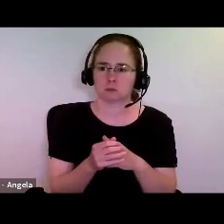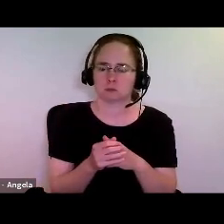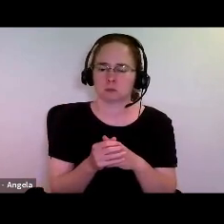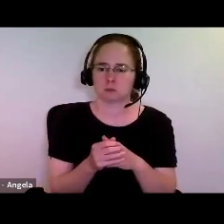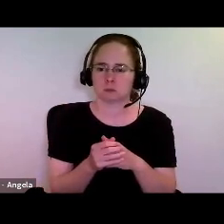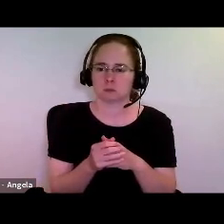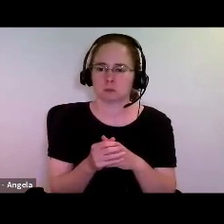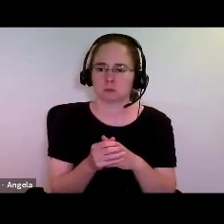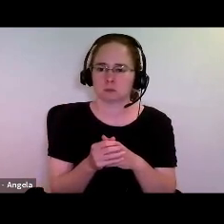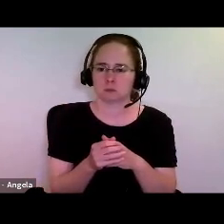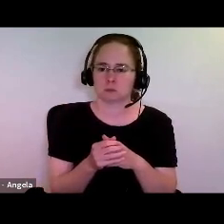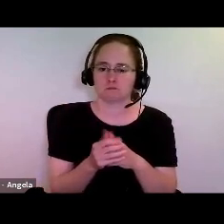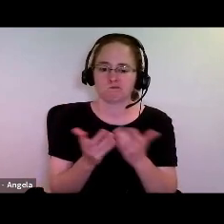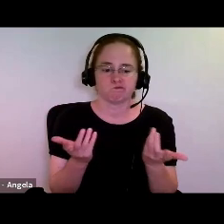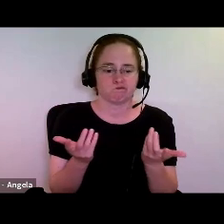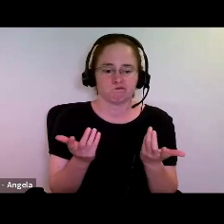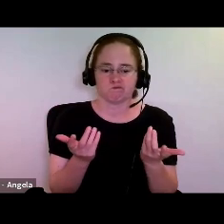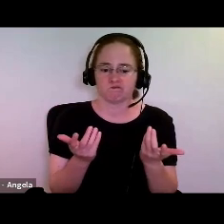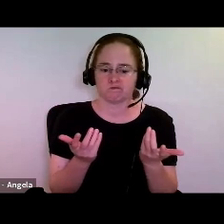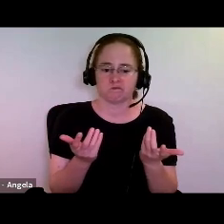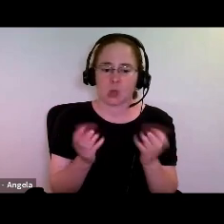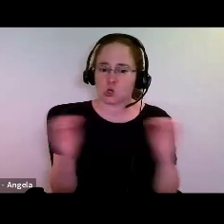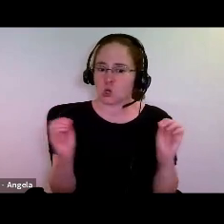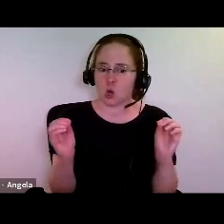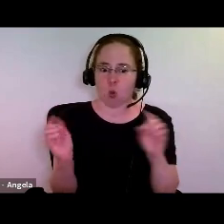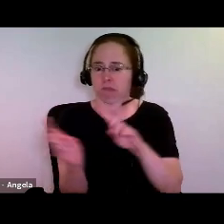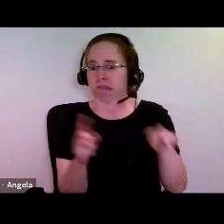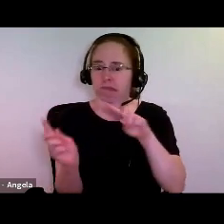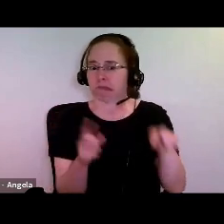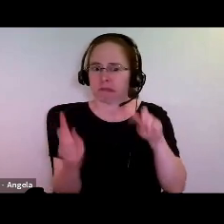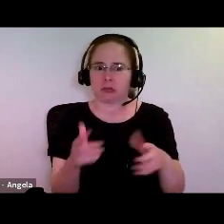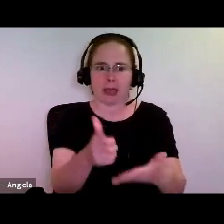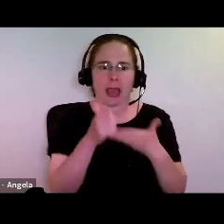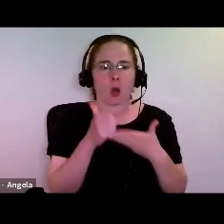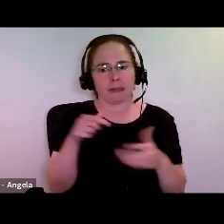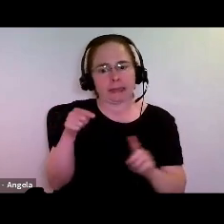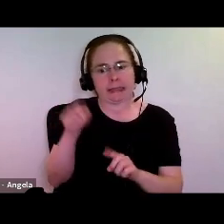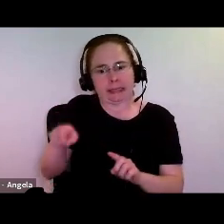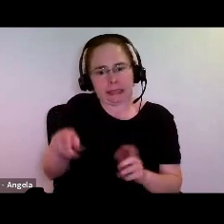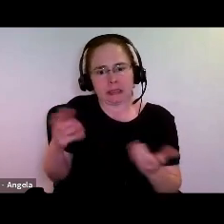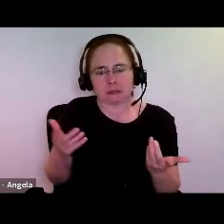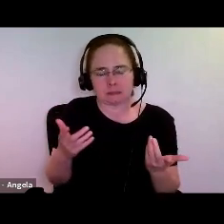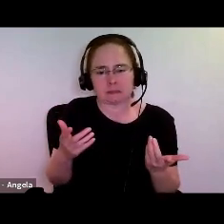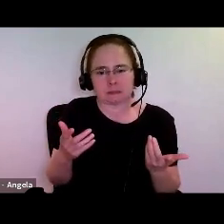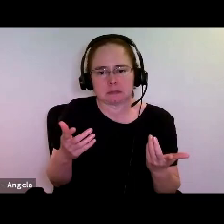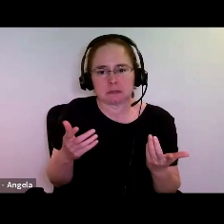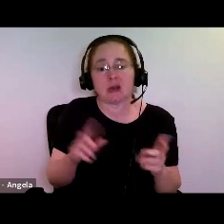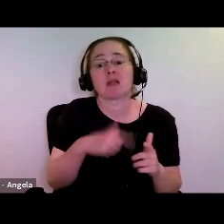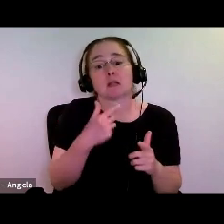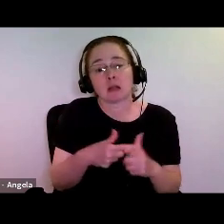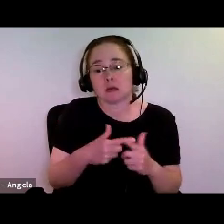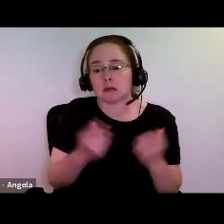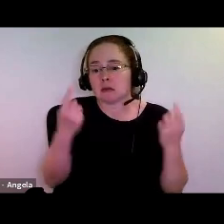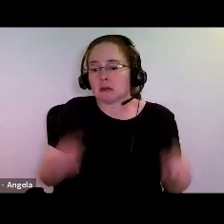a place for Luke to get the help that he needed landed Luke in a